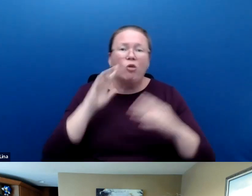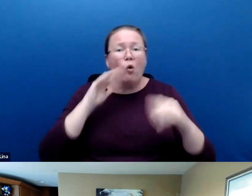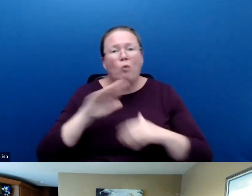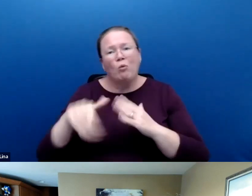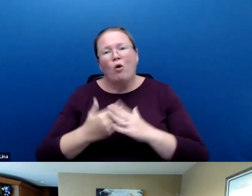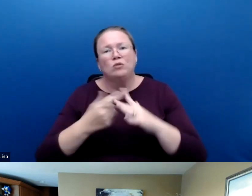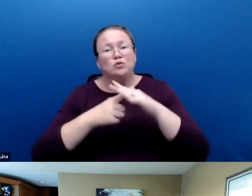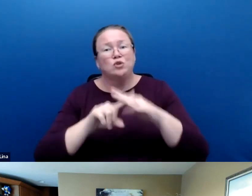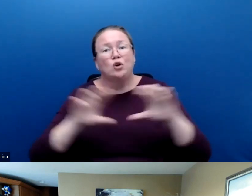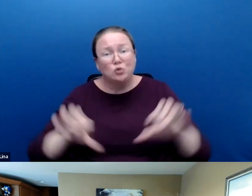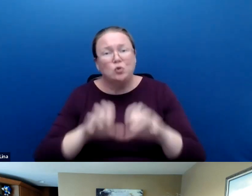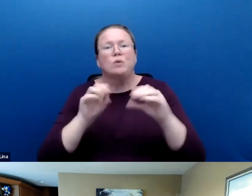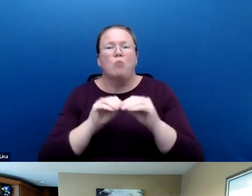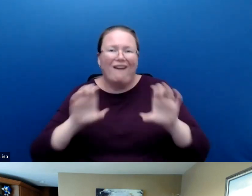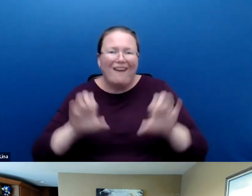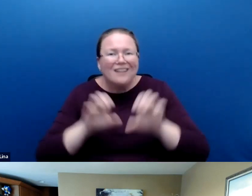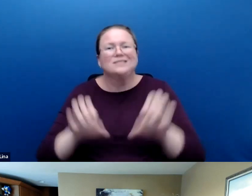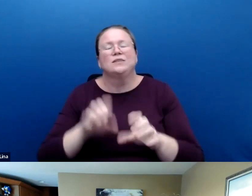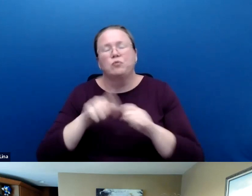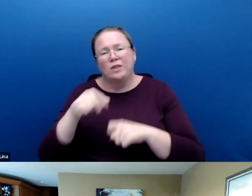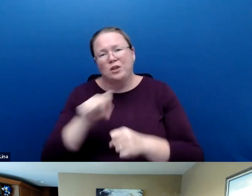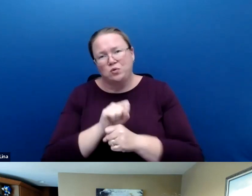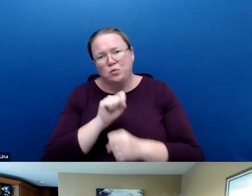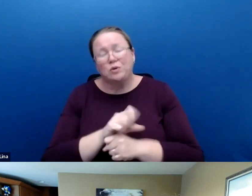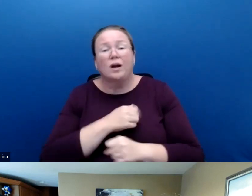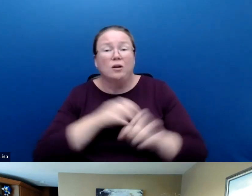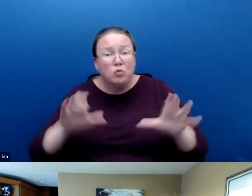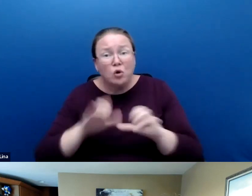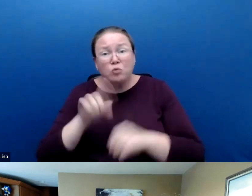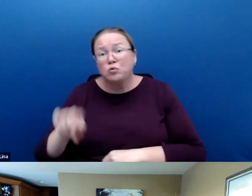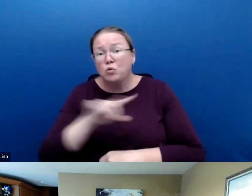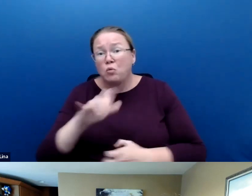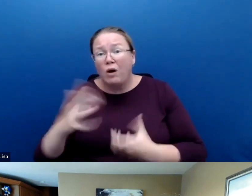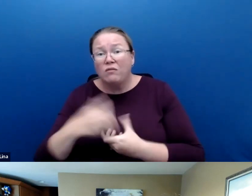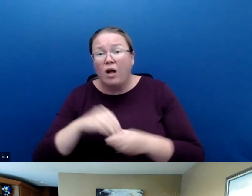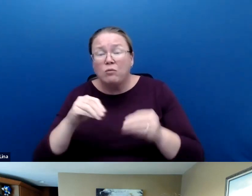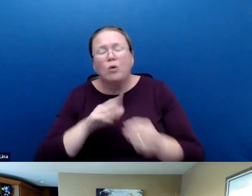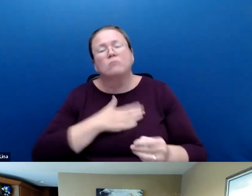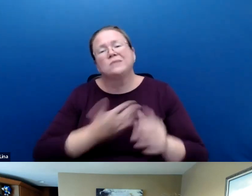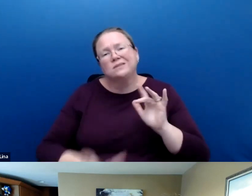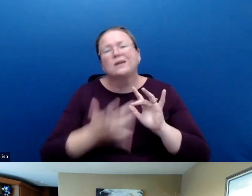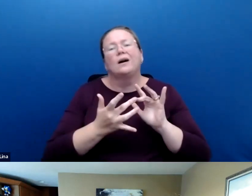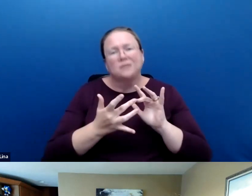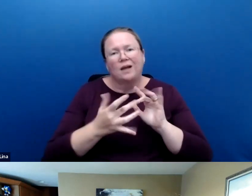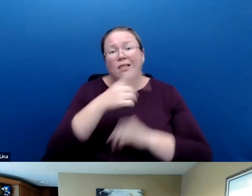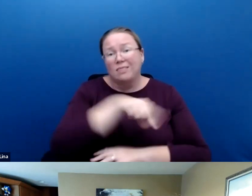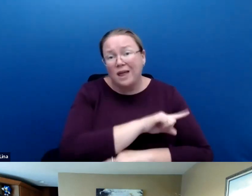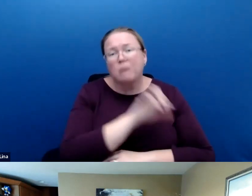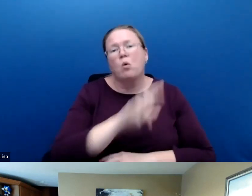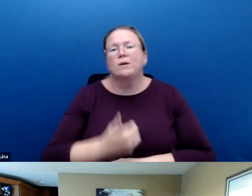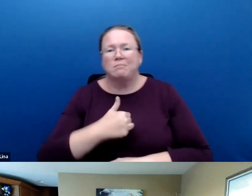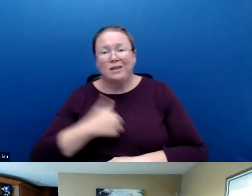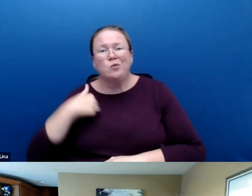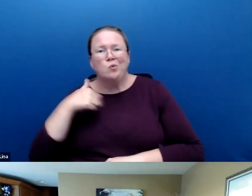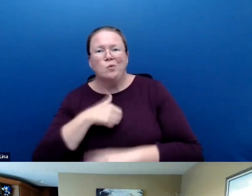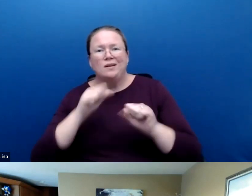kind of start be more active in this work. And I encourage, if you want to get more involved, please reach out to them or myself and we